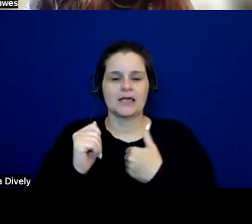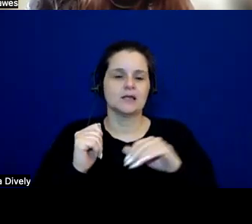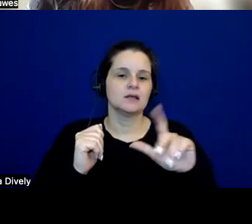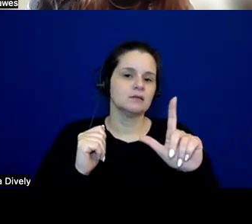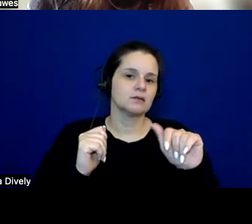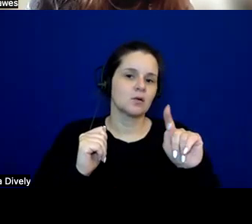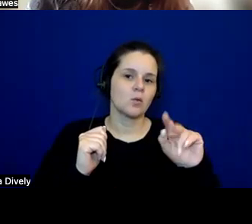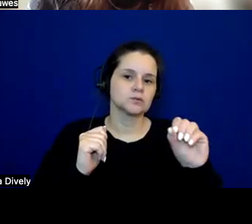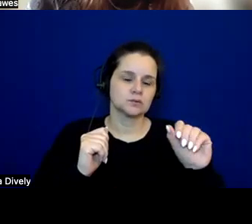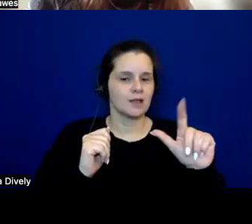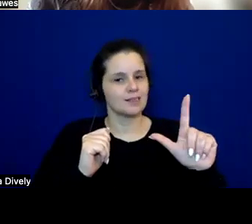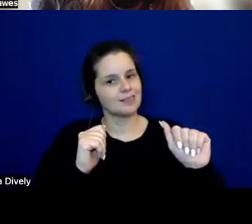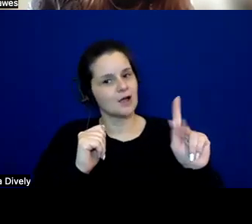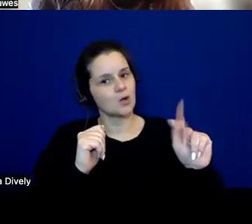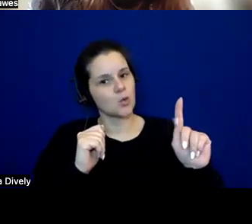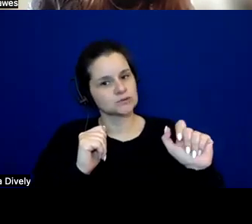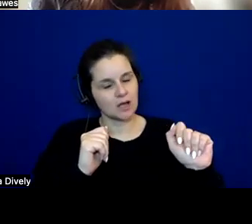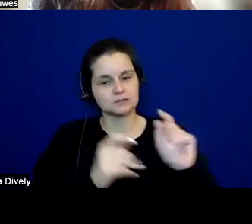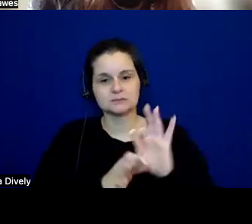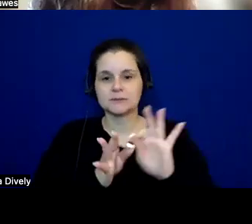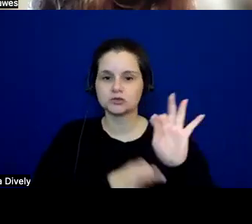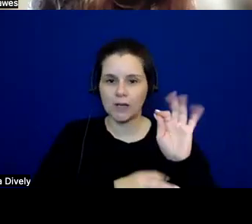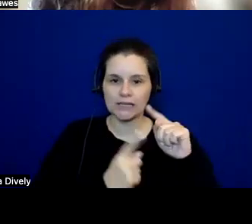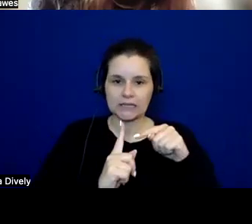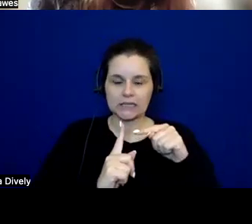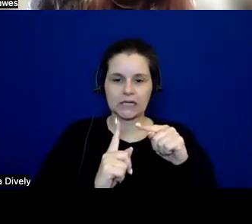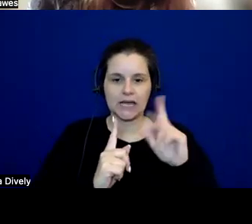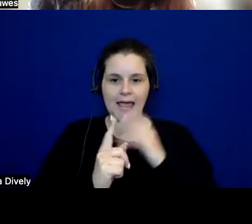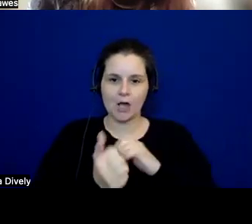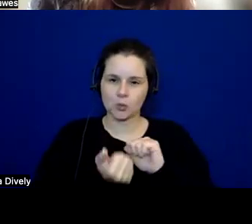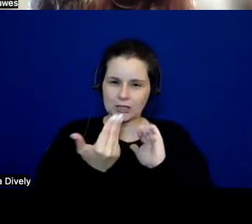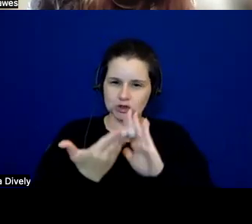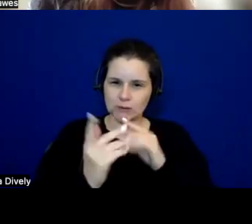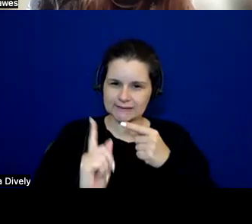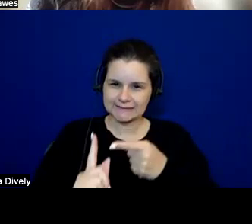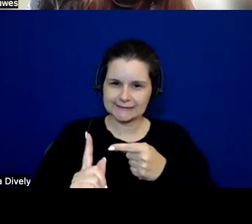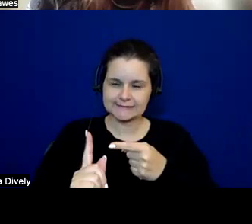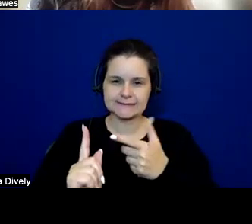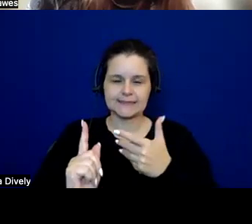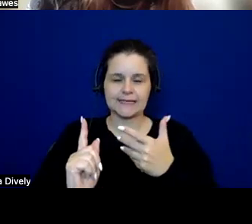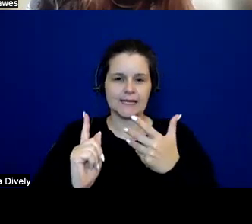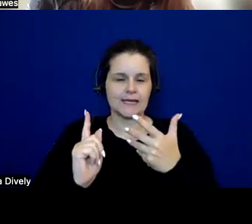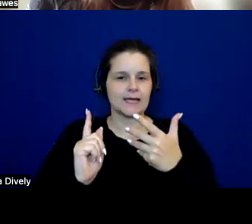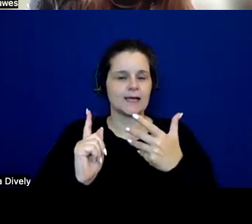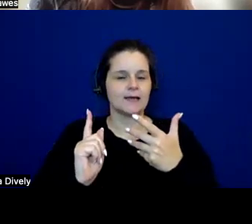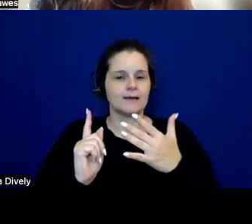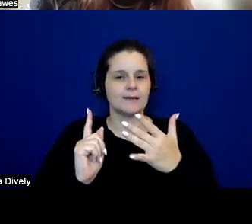spirituality, what it is that how do we address this, or how do we and